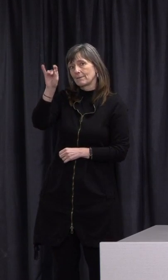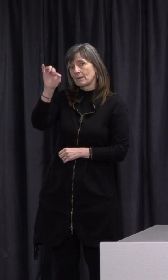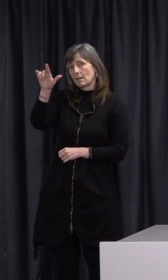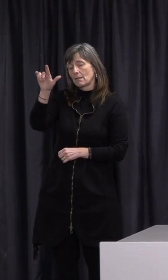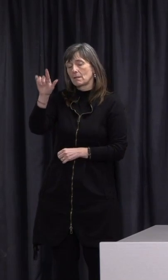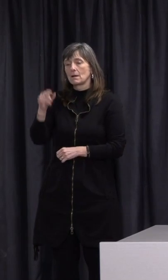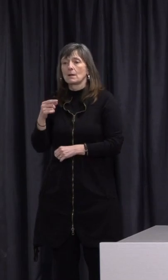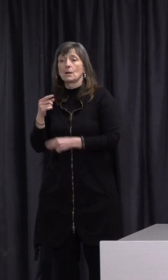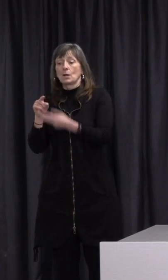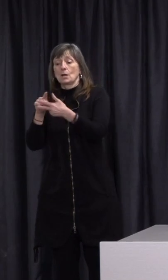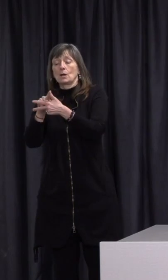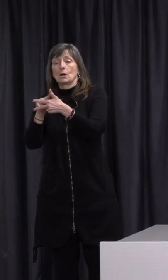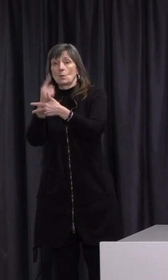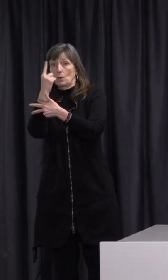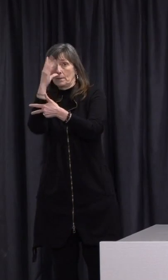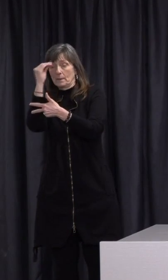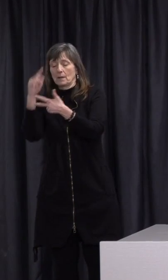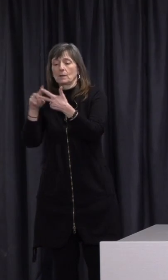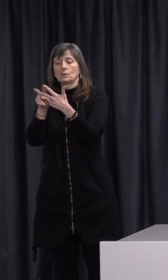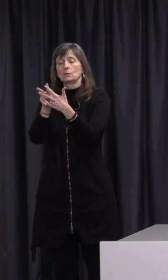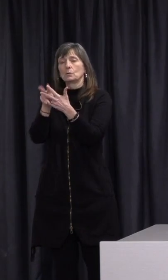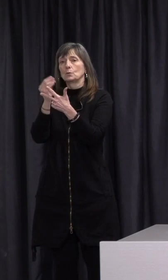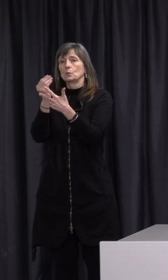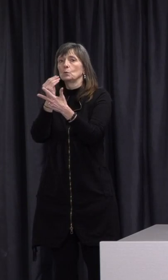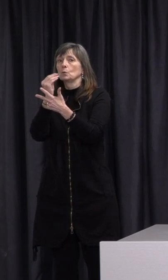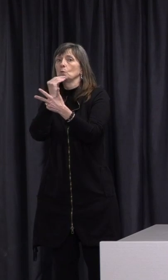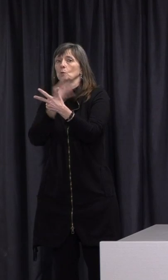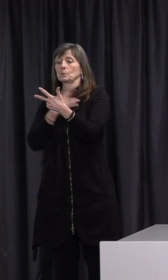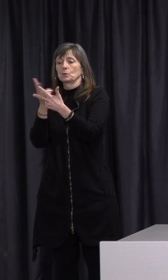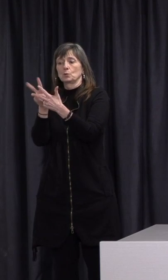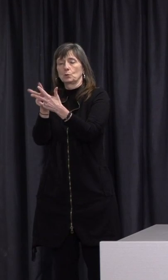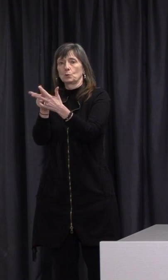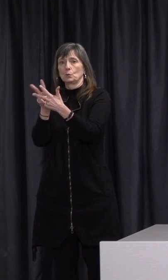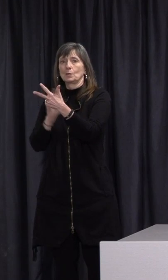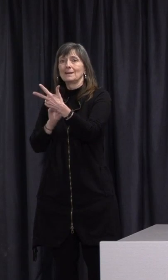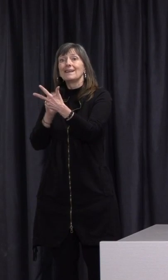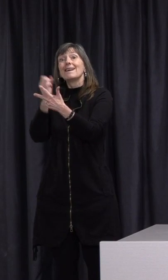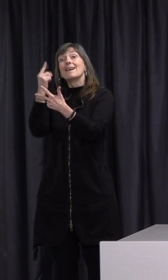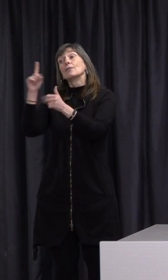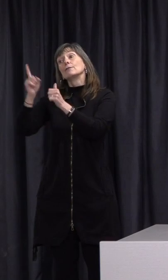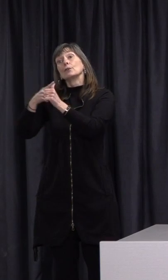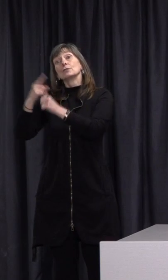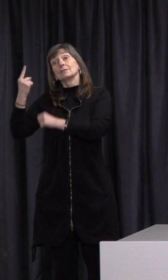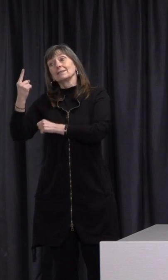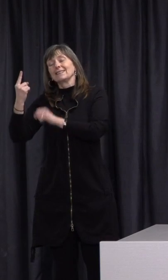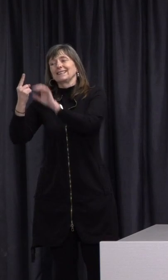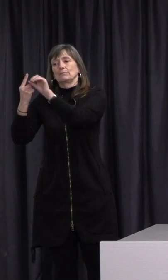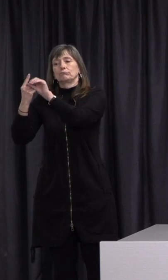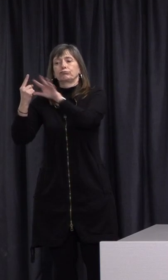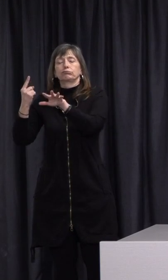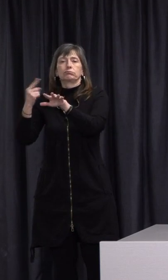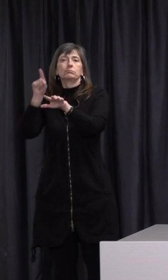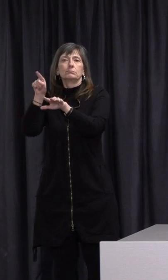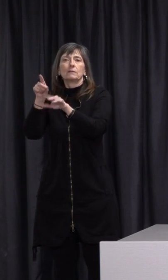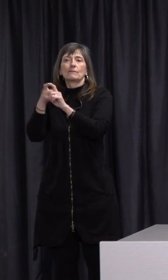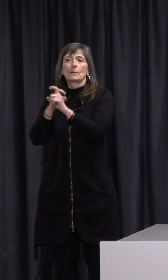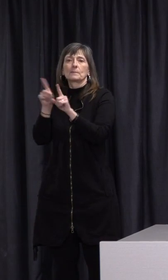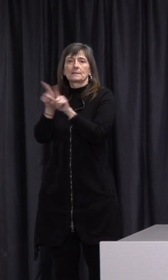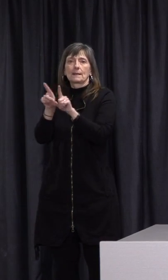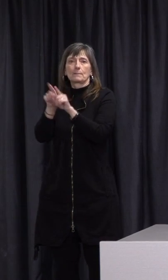new cases are contacts to the previous case and are not unexpected. In Newfoundland and Labrador, as of